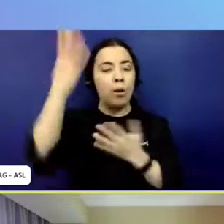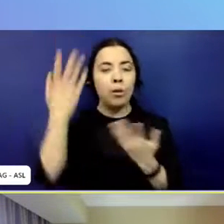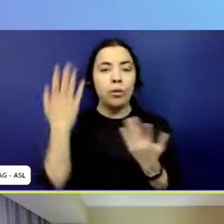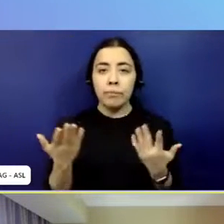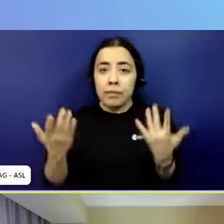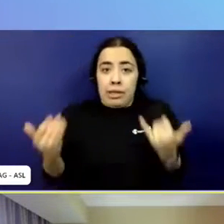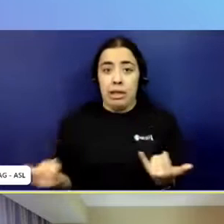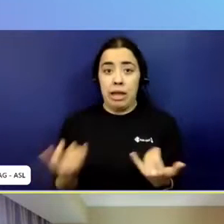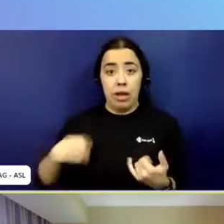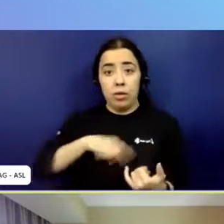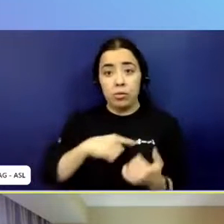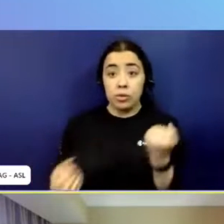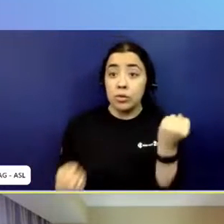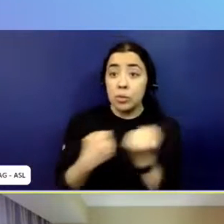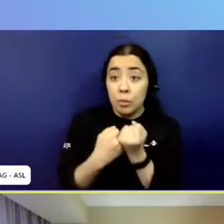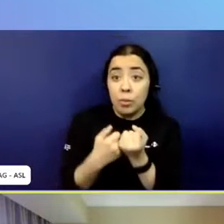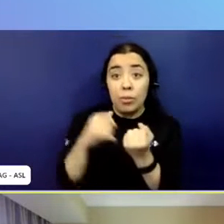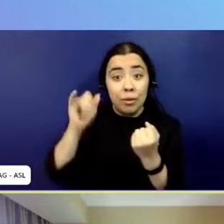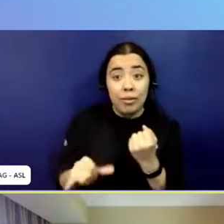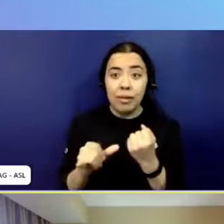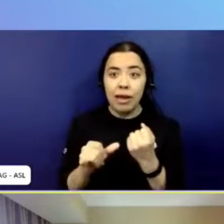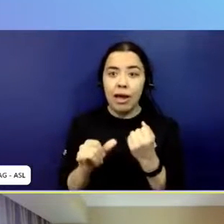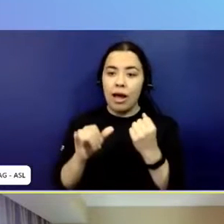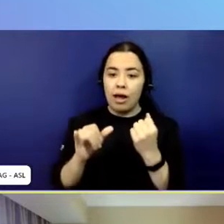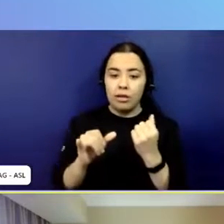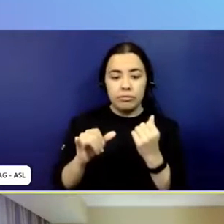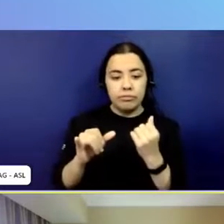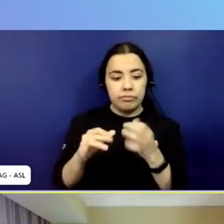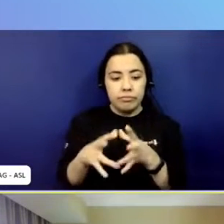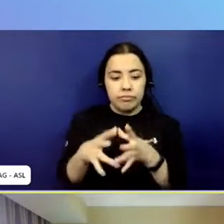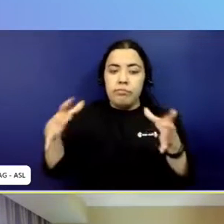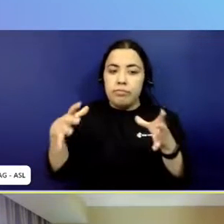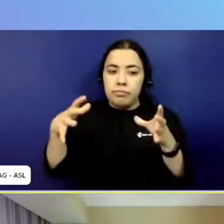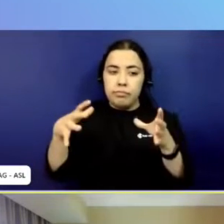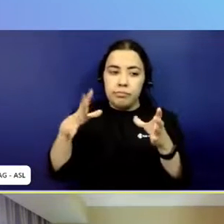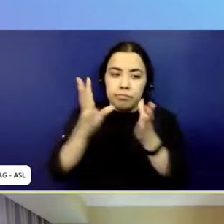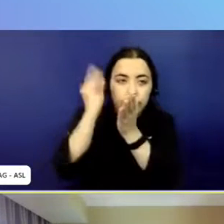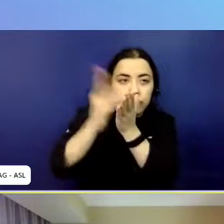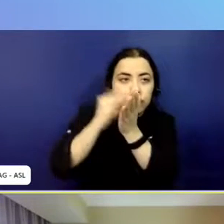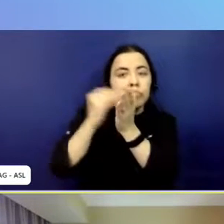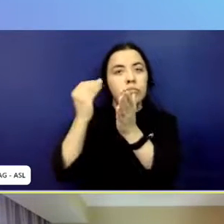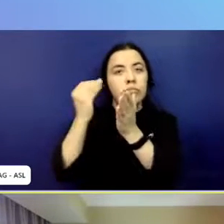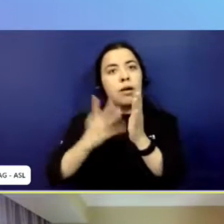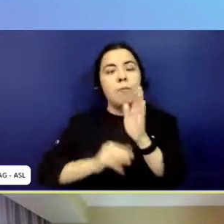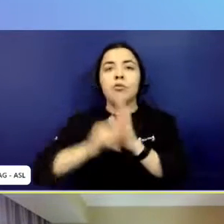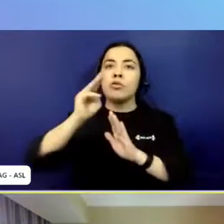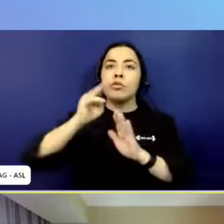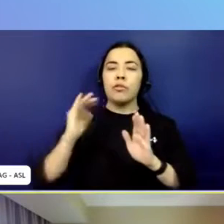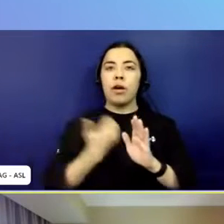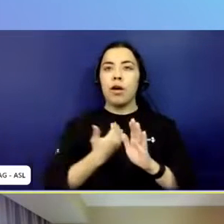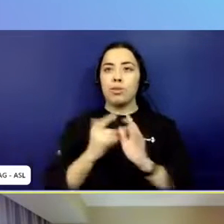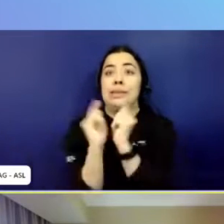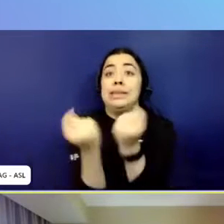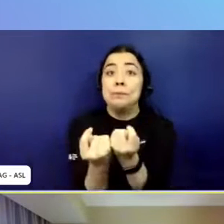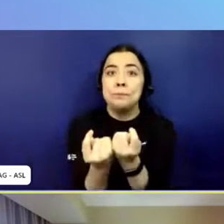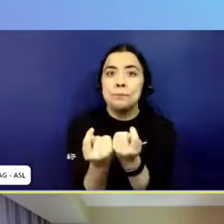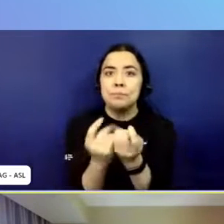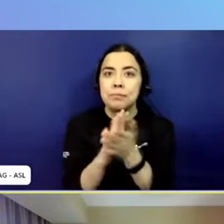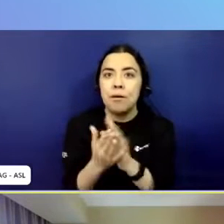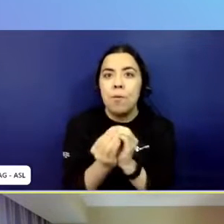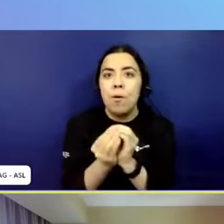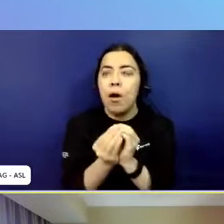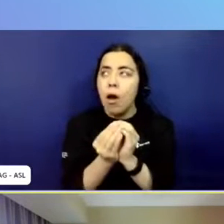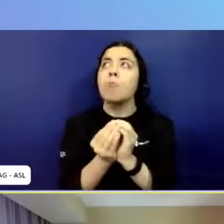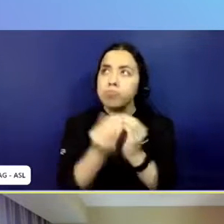way, we're actually supporting the maturation of our agile delivery teams. And so